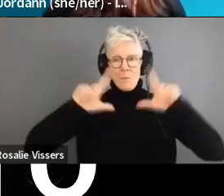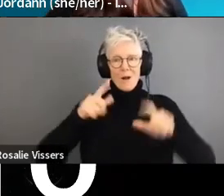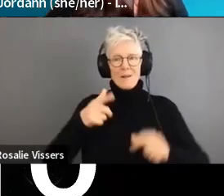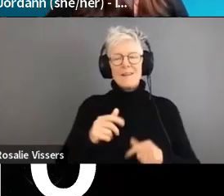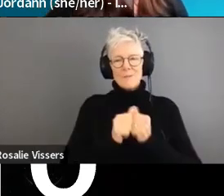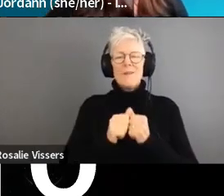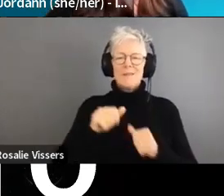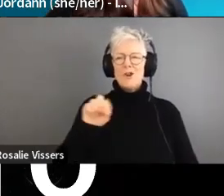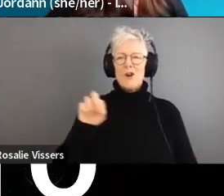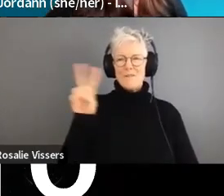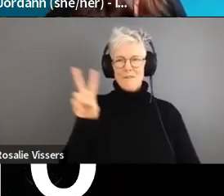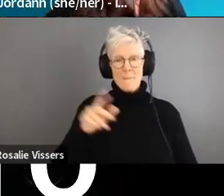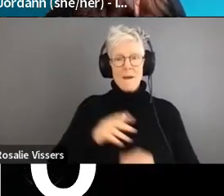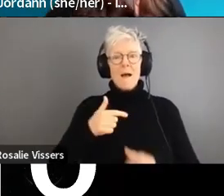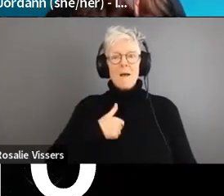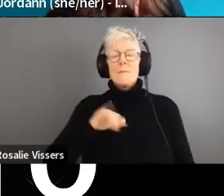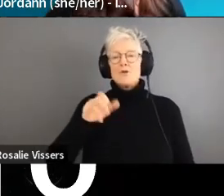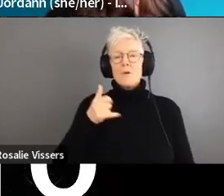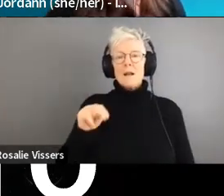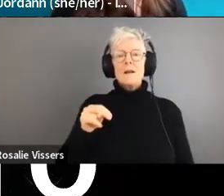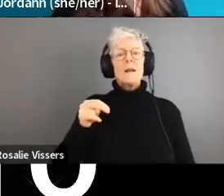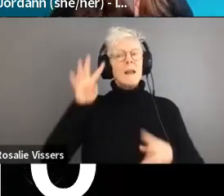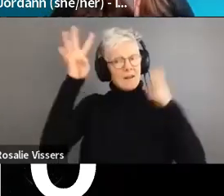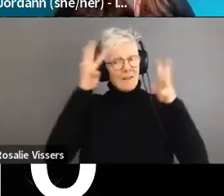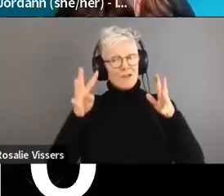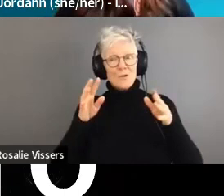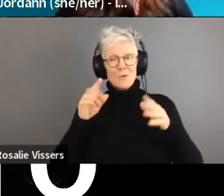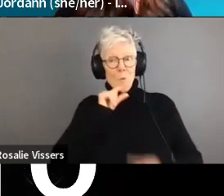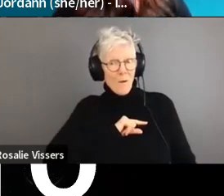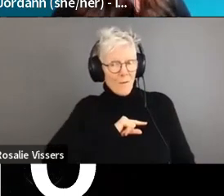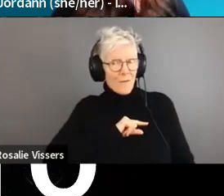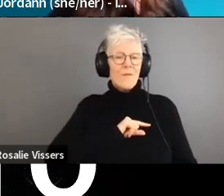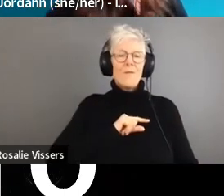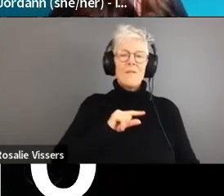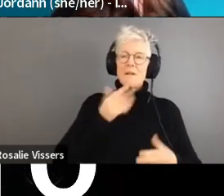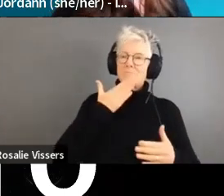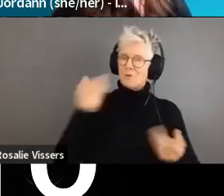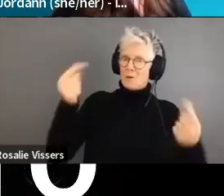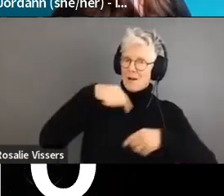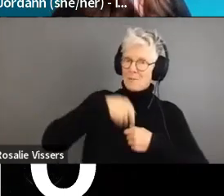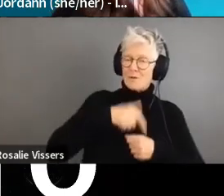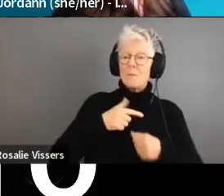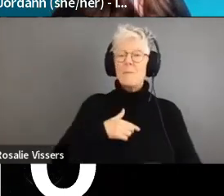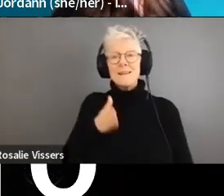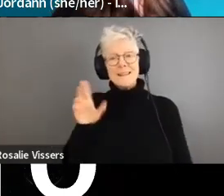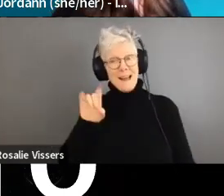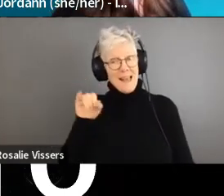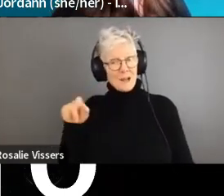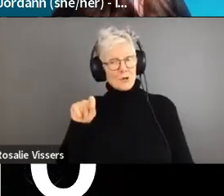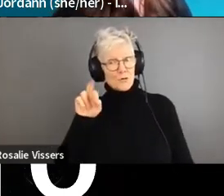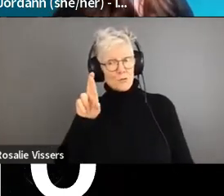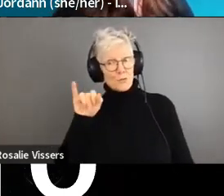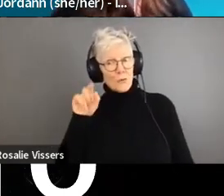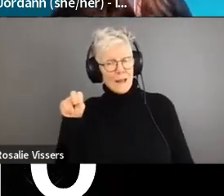Jordan Huntsberger. I'm a program manager at Innovation Guelph, and I'm so glad you could all join us today. I'm joined by my wonderful colleague, Diana Train, who is